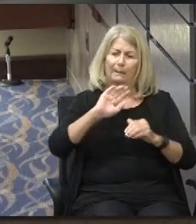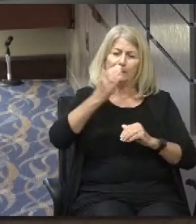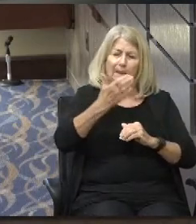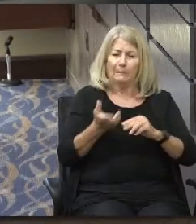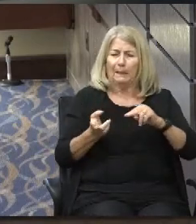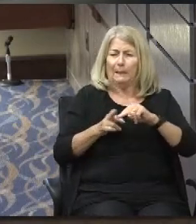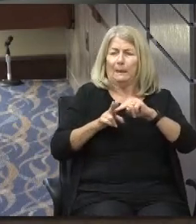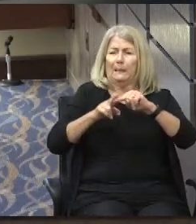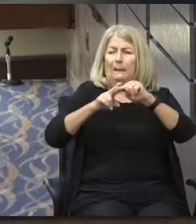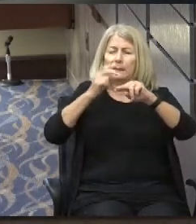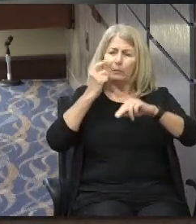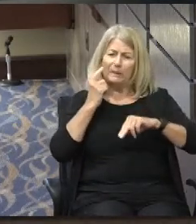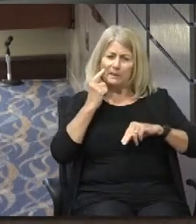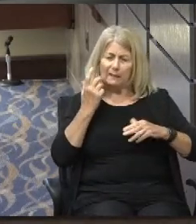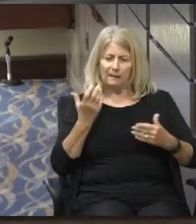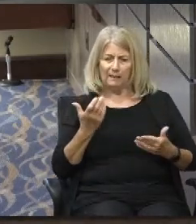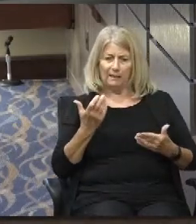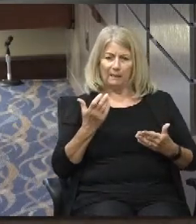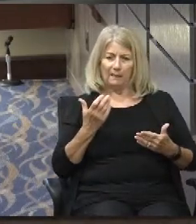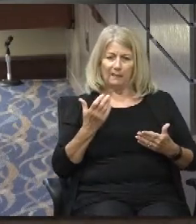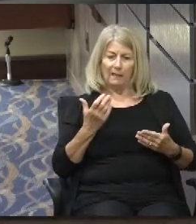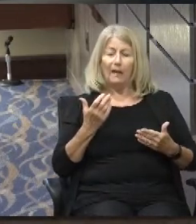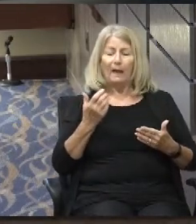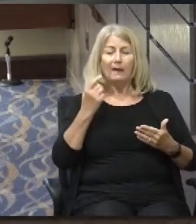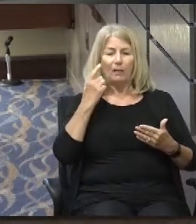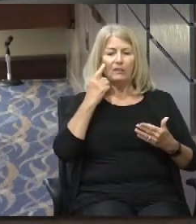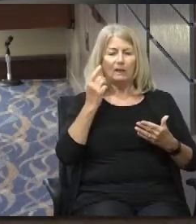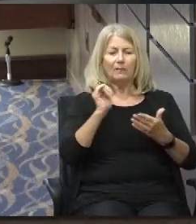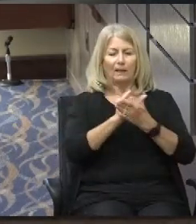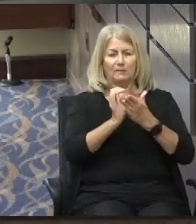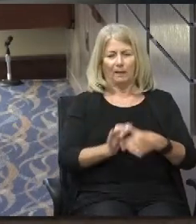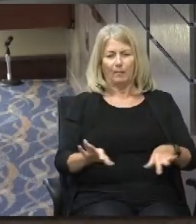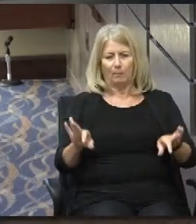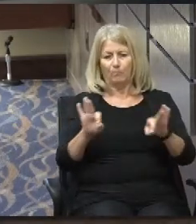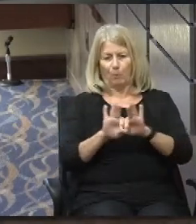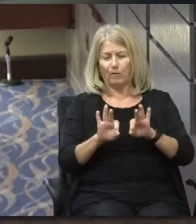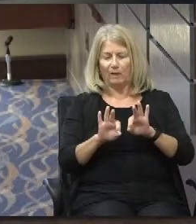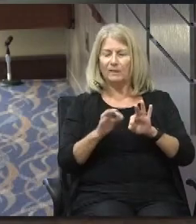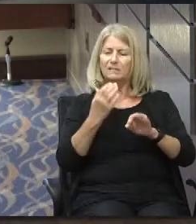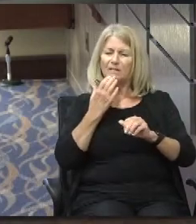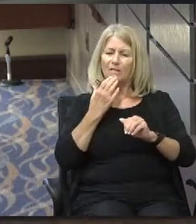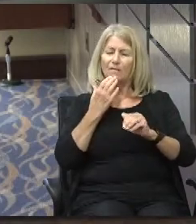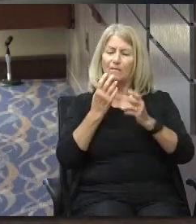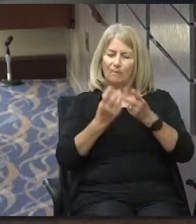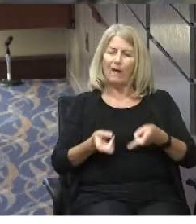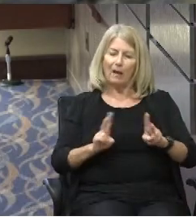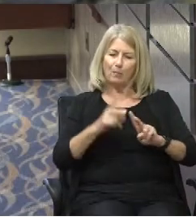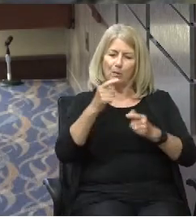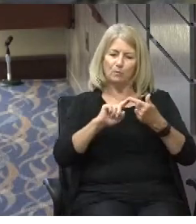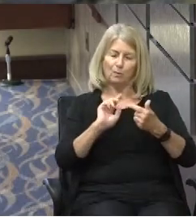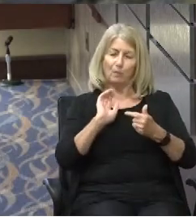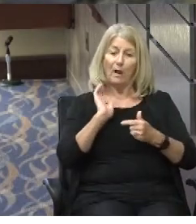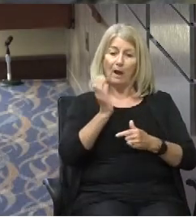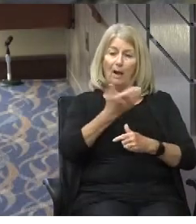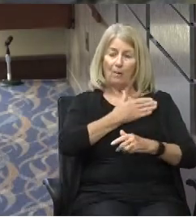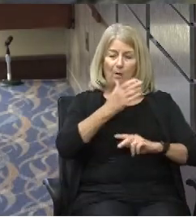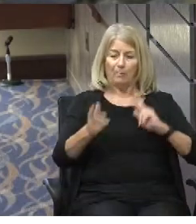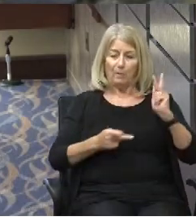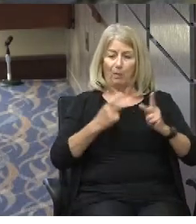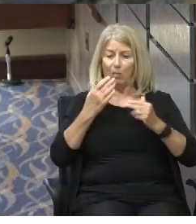recently for some reason. So an eye towards this is important, and I think is going to be really valuable to our folks. So thanks for your work here. Thank you.